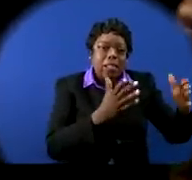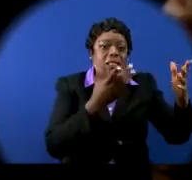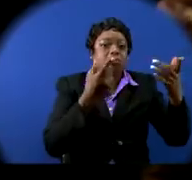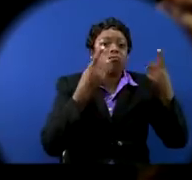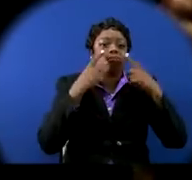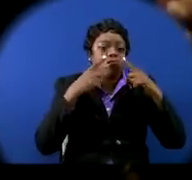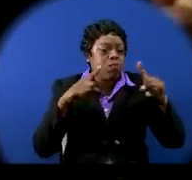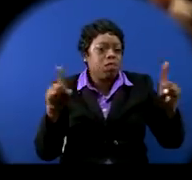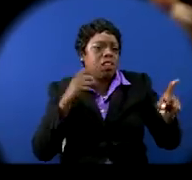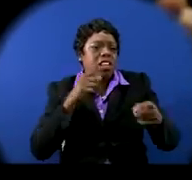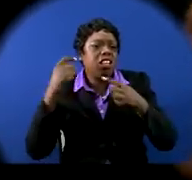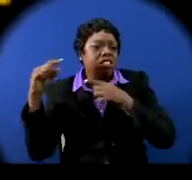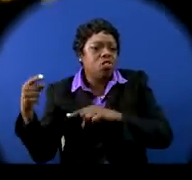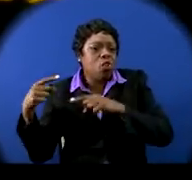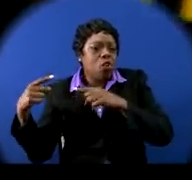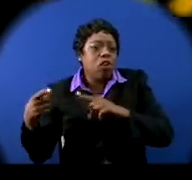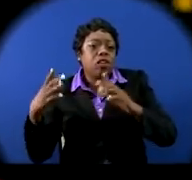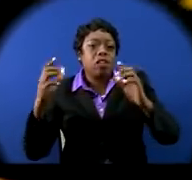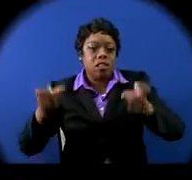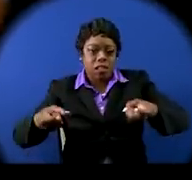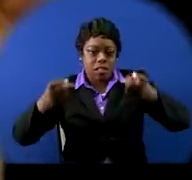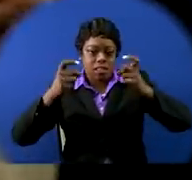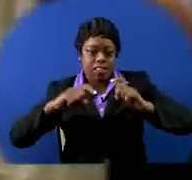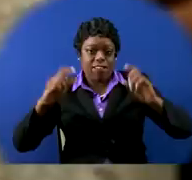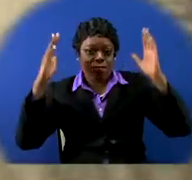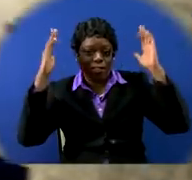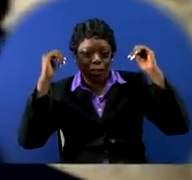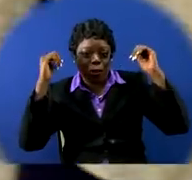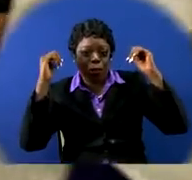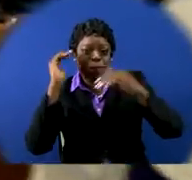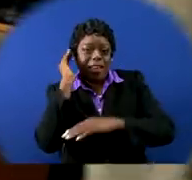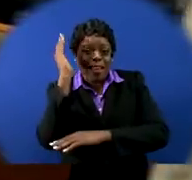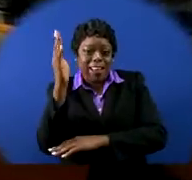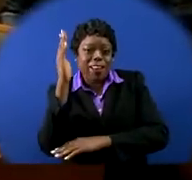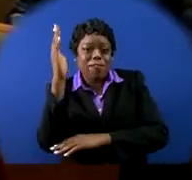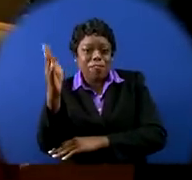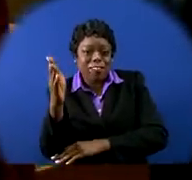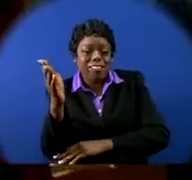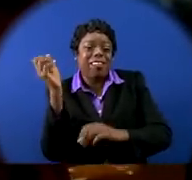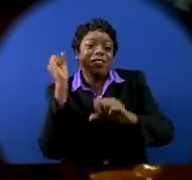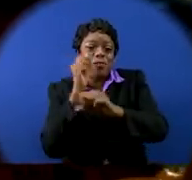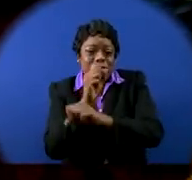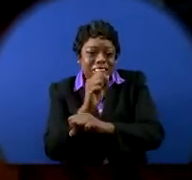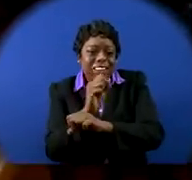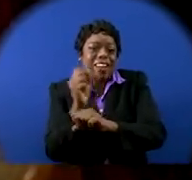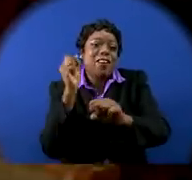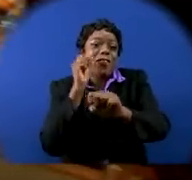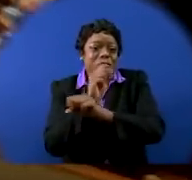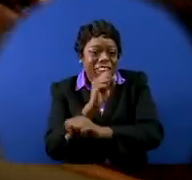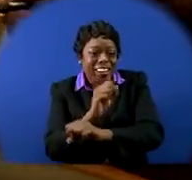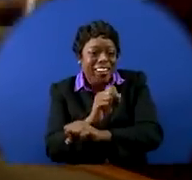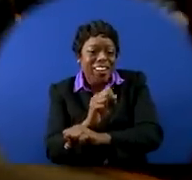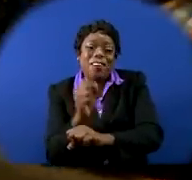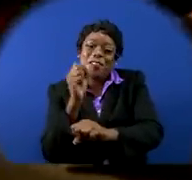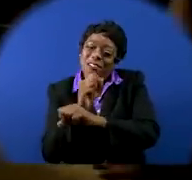us. Give us hope and a future. Work it out, God. Work it out. Work it out. Work it out. Work it